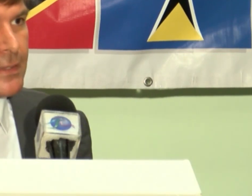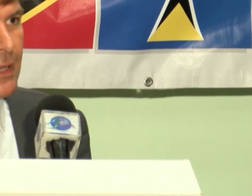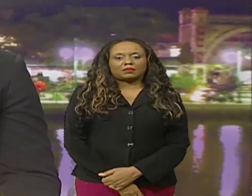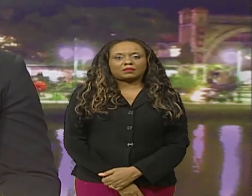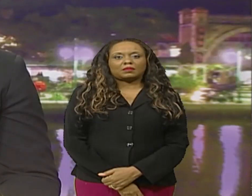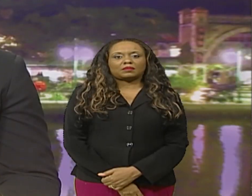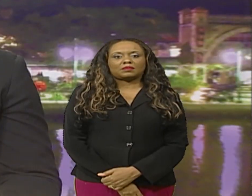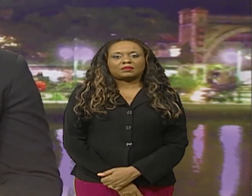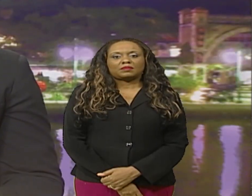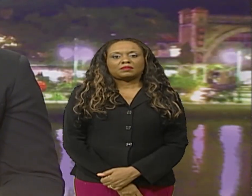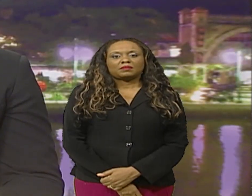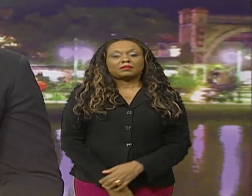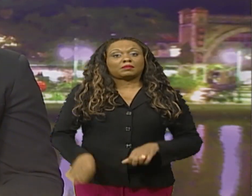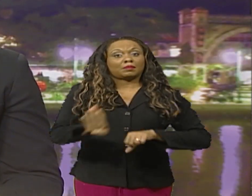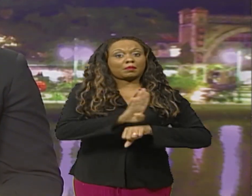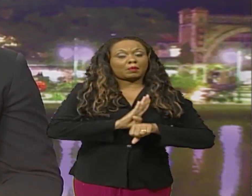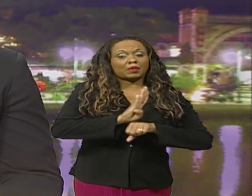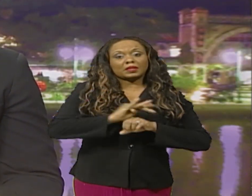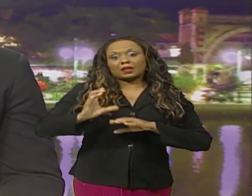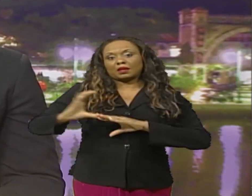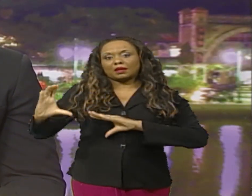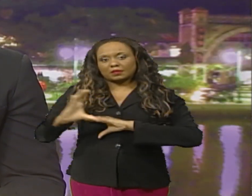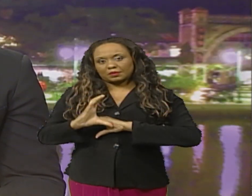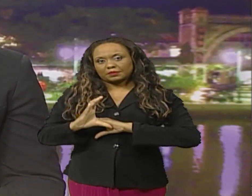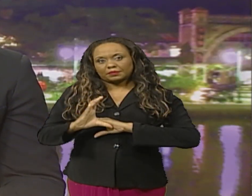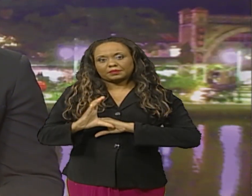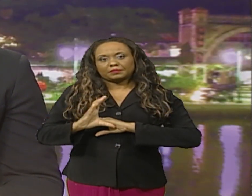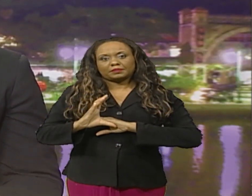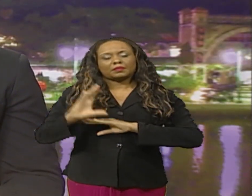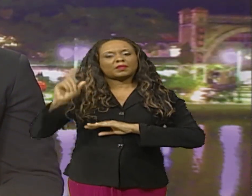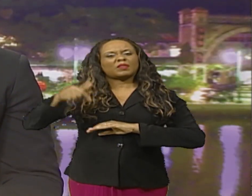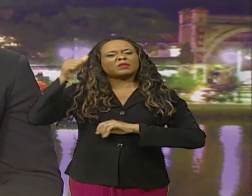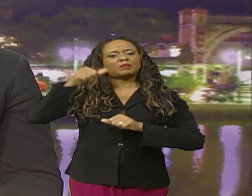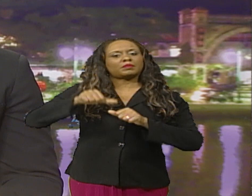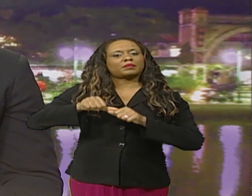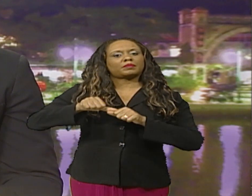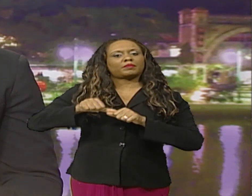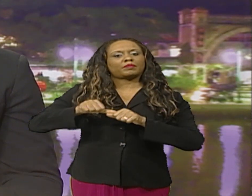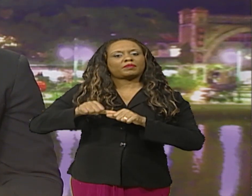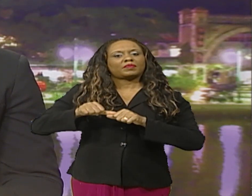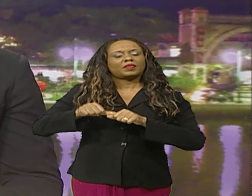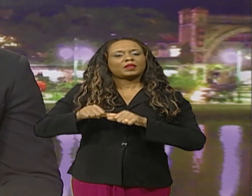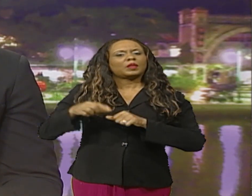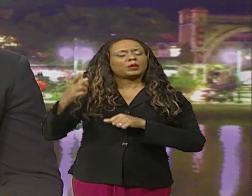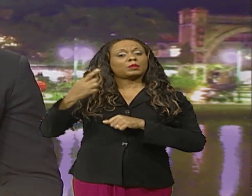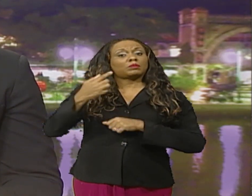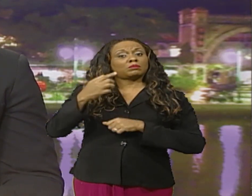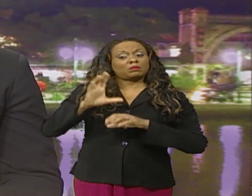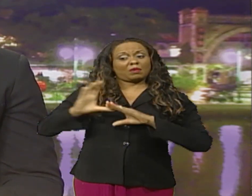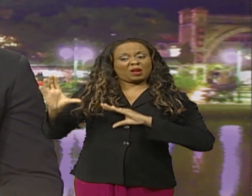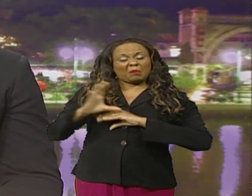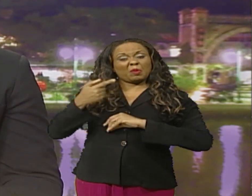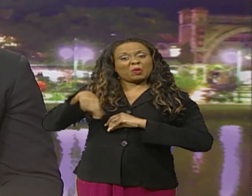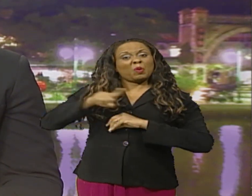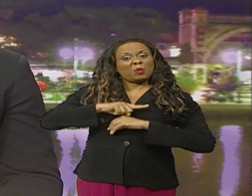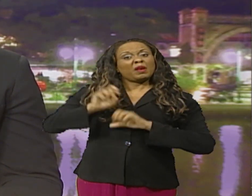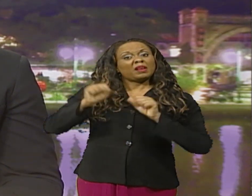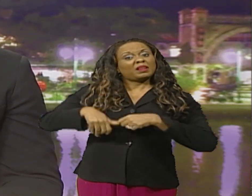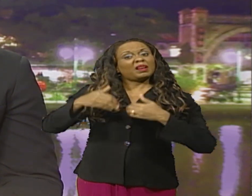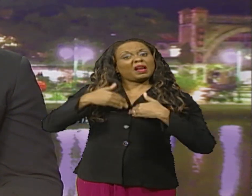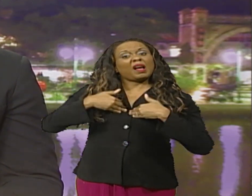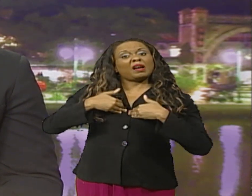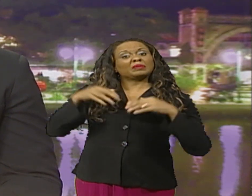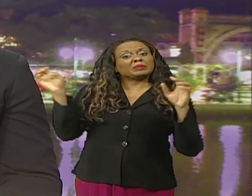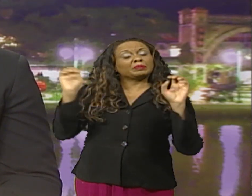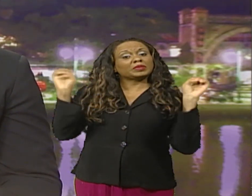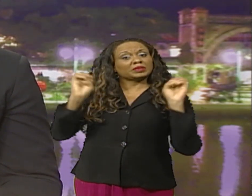prisons. Barbados and the region have been reminded the Caribbean is not immune and is susceptible to chemical